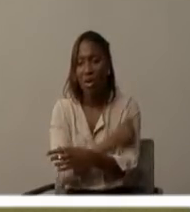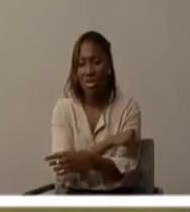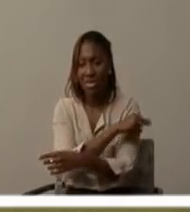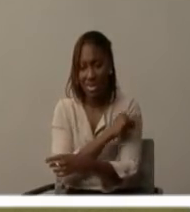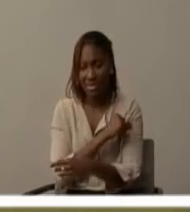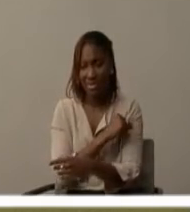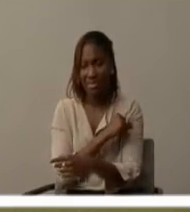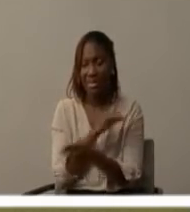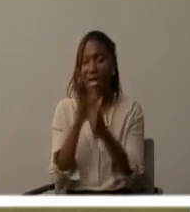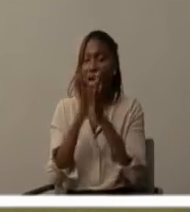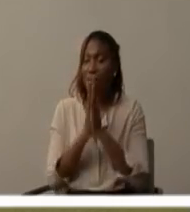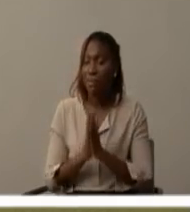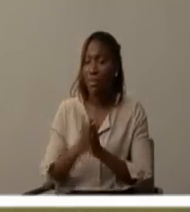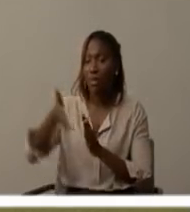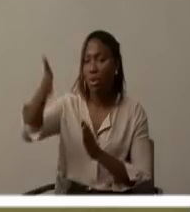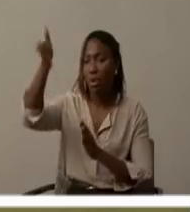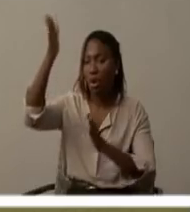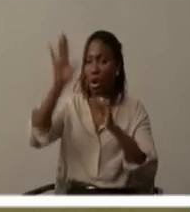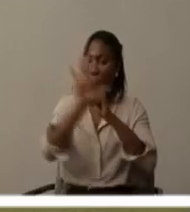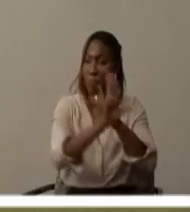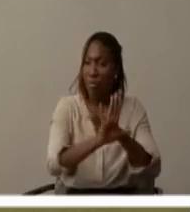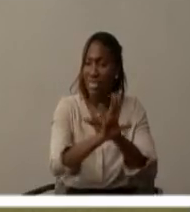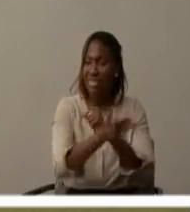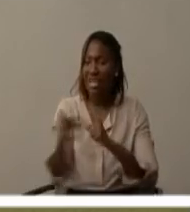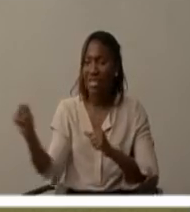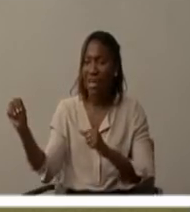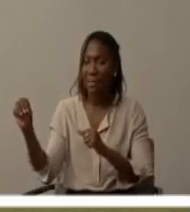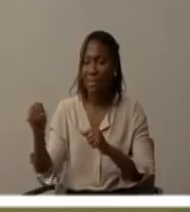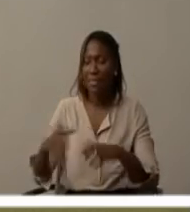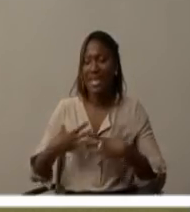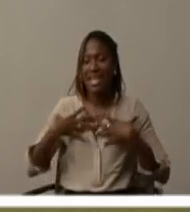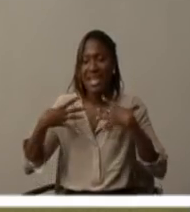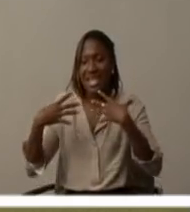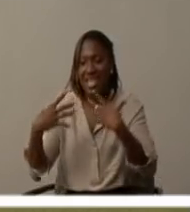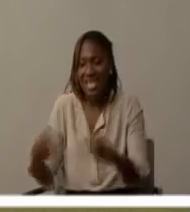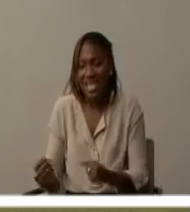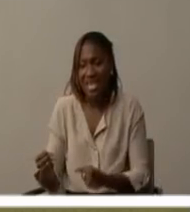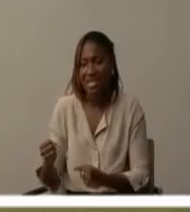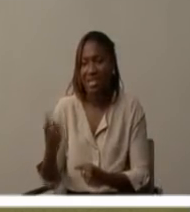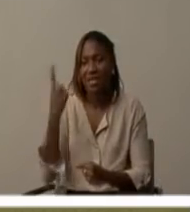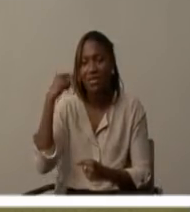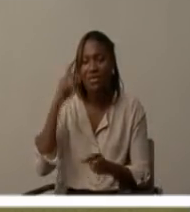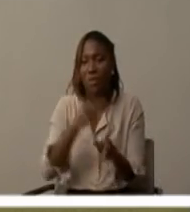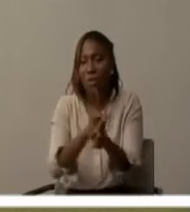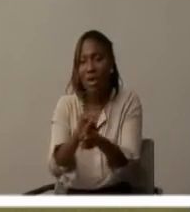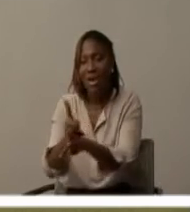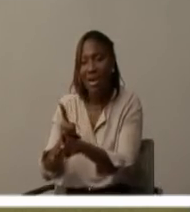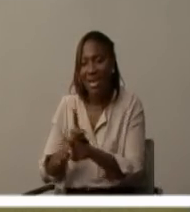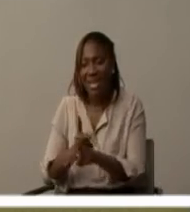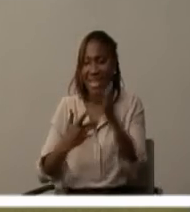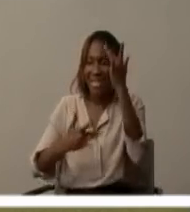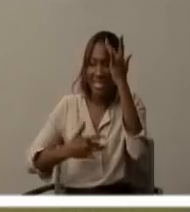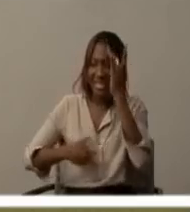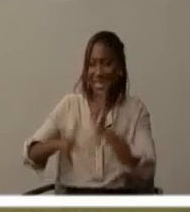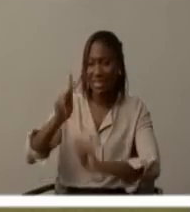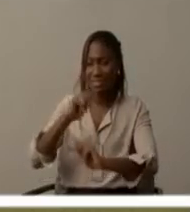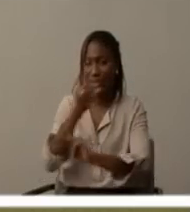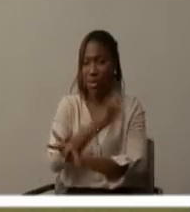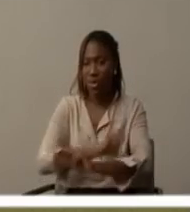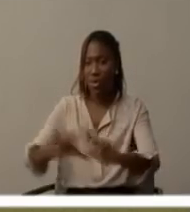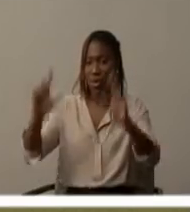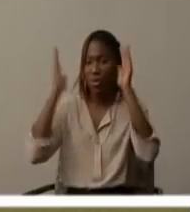healing, that Almighty God will protect them and give them healing hands to take care of your broken body. Lord,